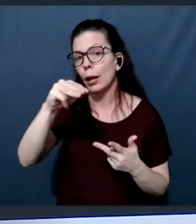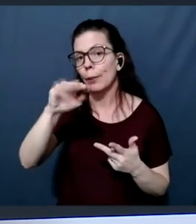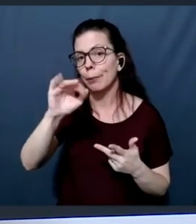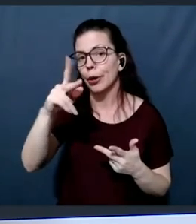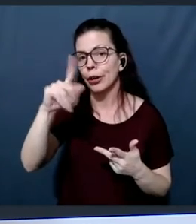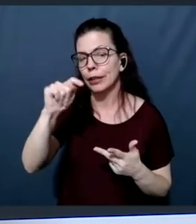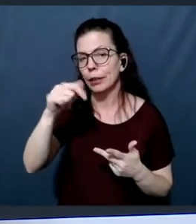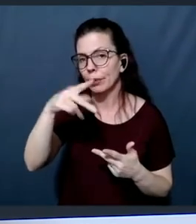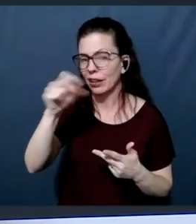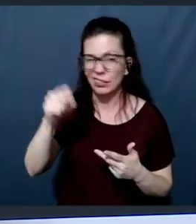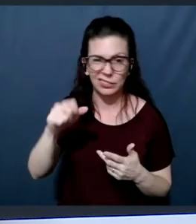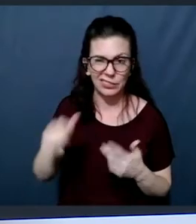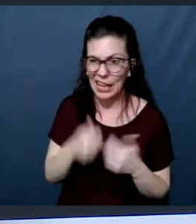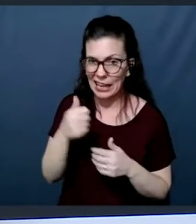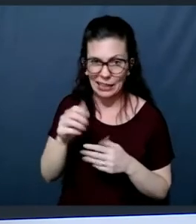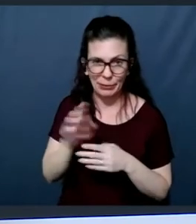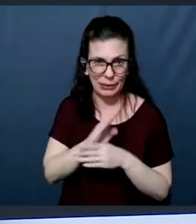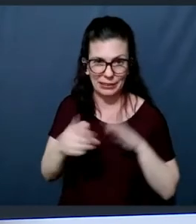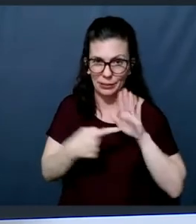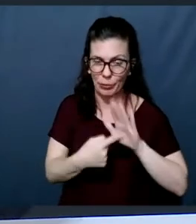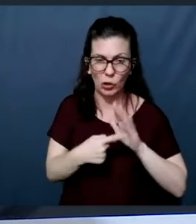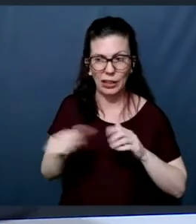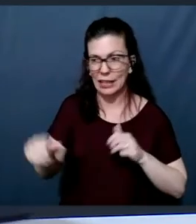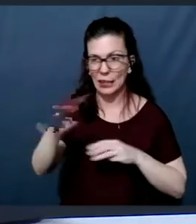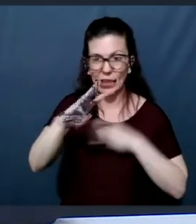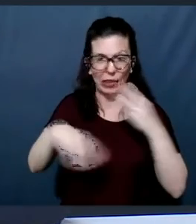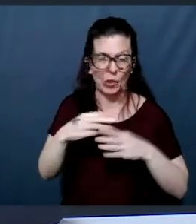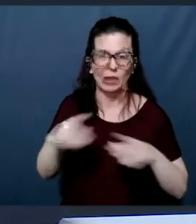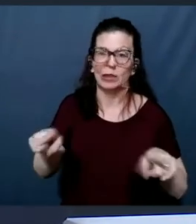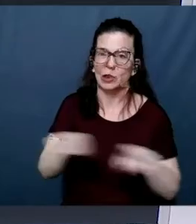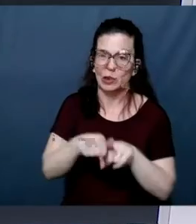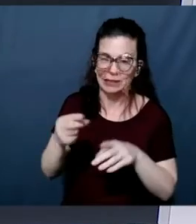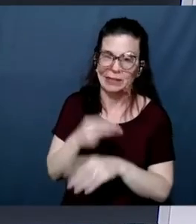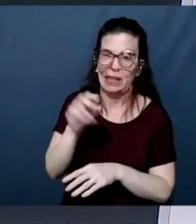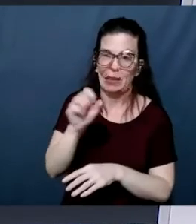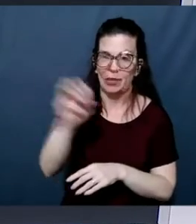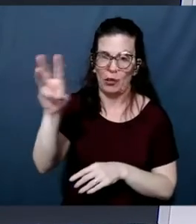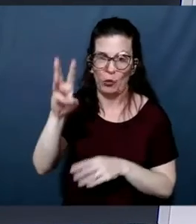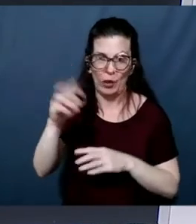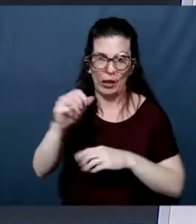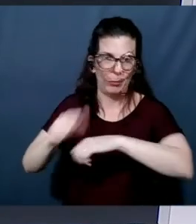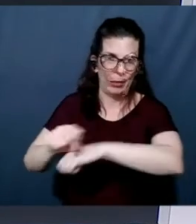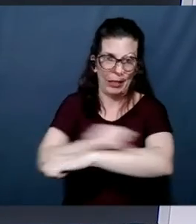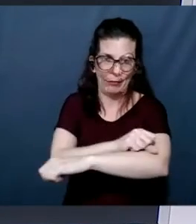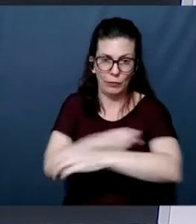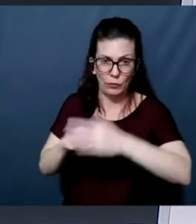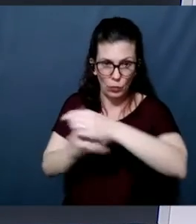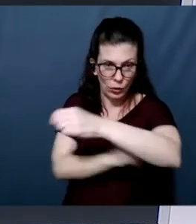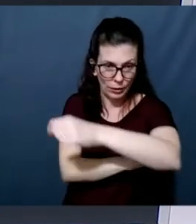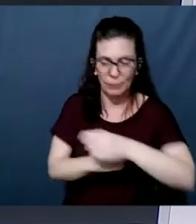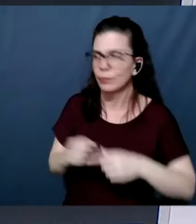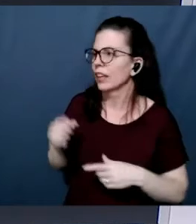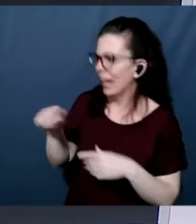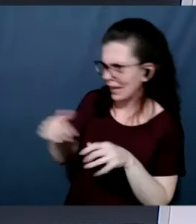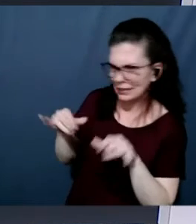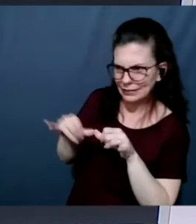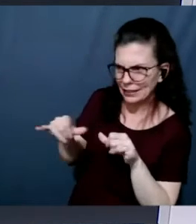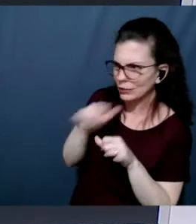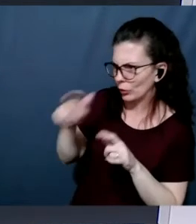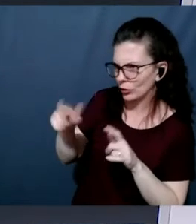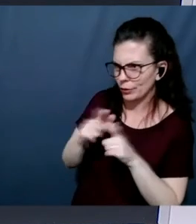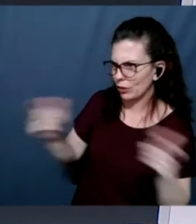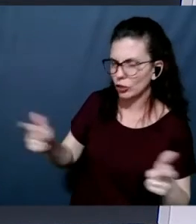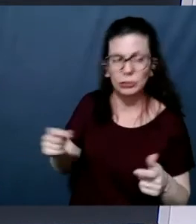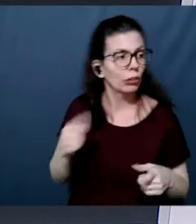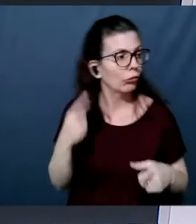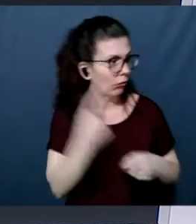using the same software platform. Right. So And they can be any size. It doesn't have to be a large enterprise. it doesn't have to be a large enterprise. It can be a small